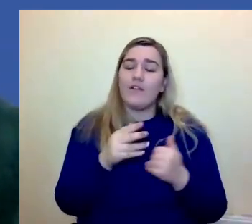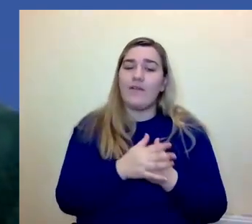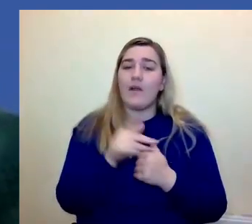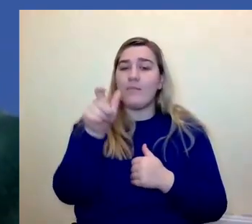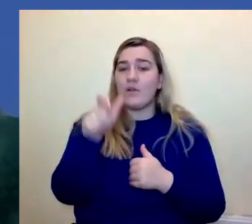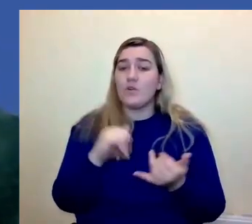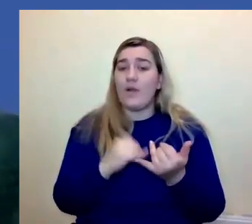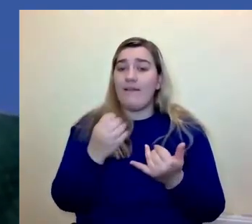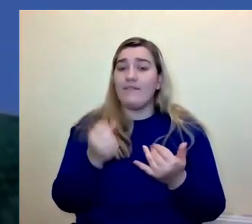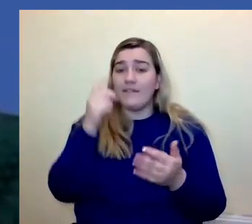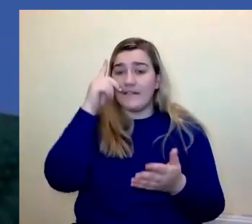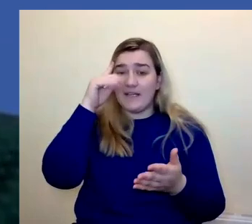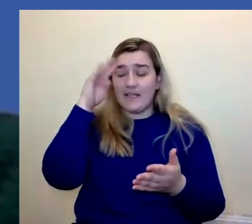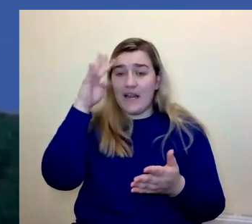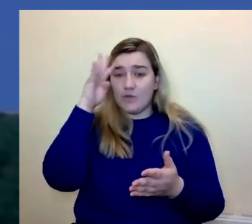intellectual disability?